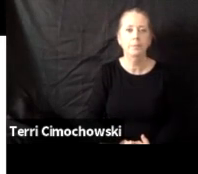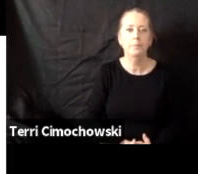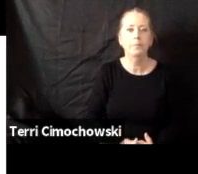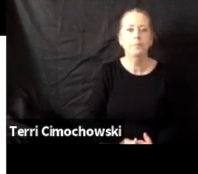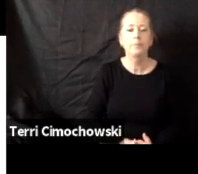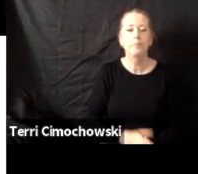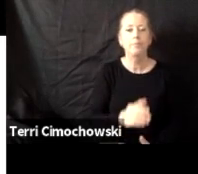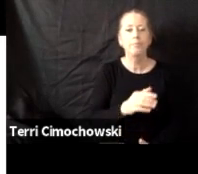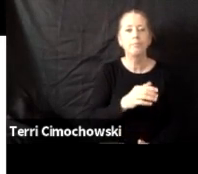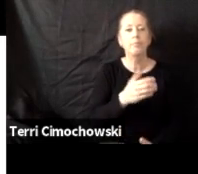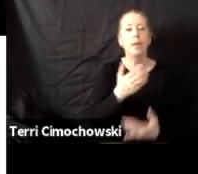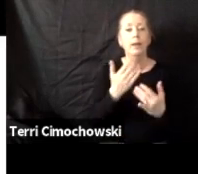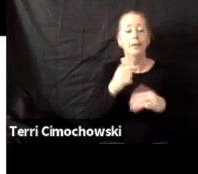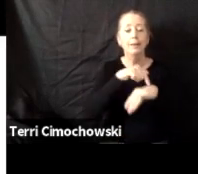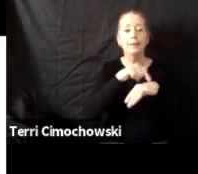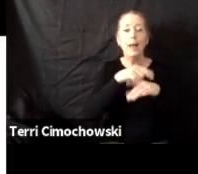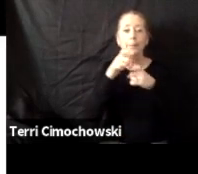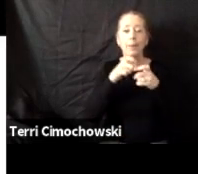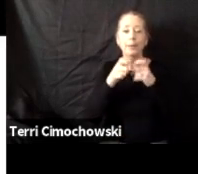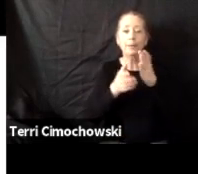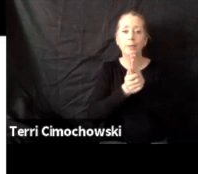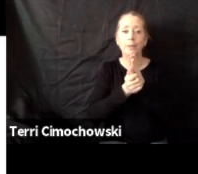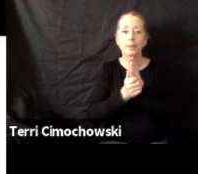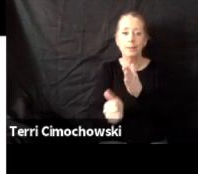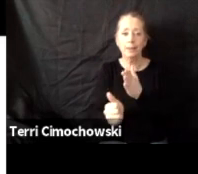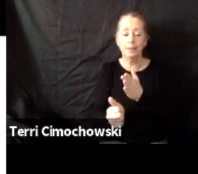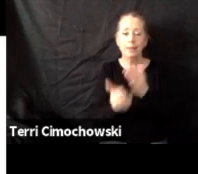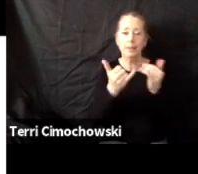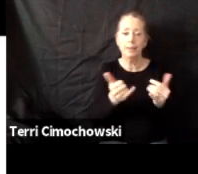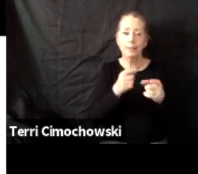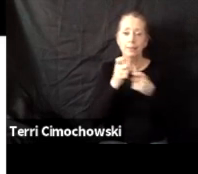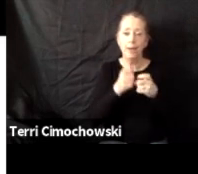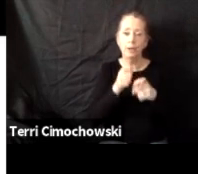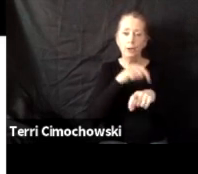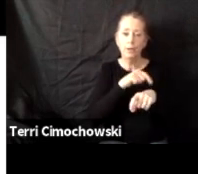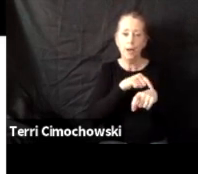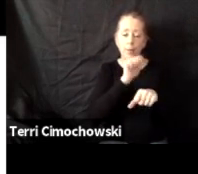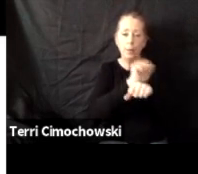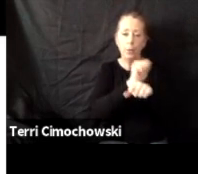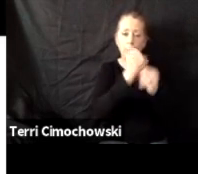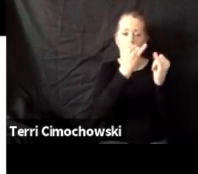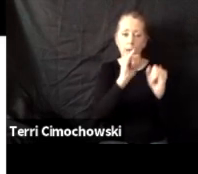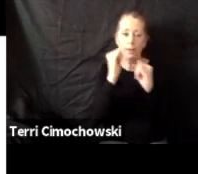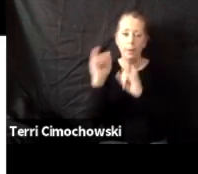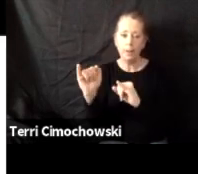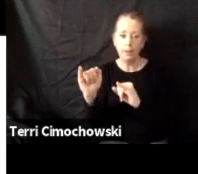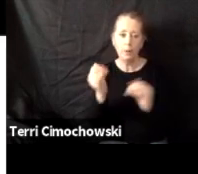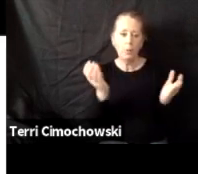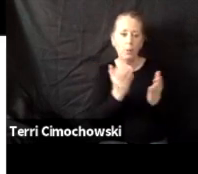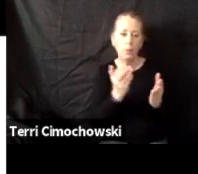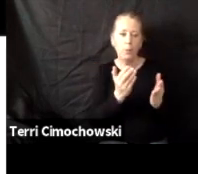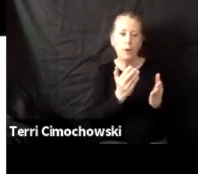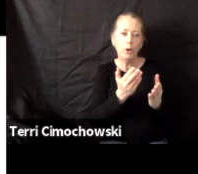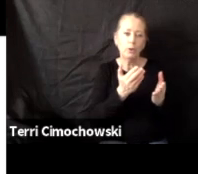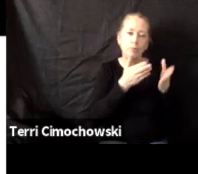The next one is time management skills. So this is managing time and working independently. So what are strategies your